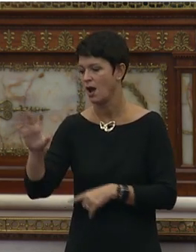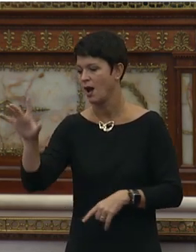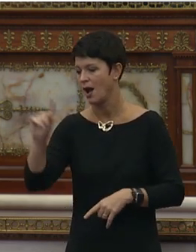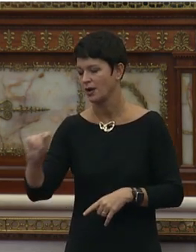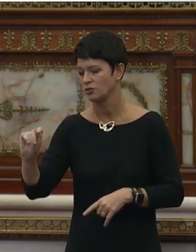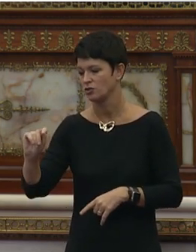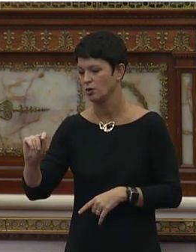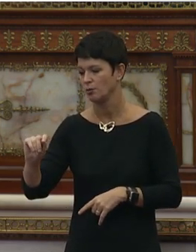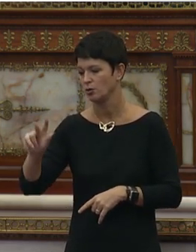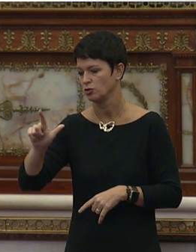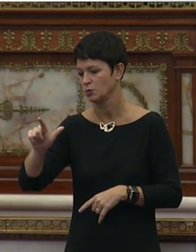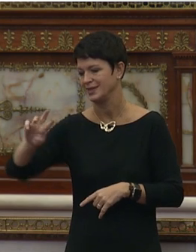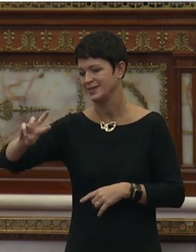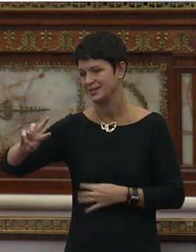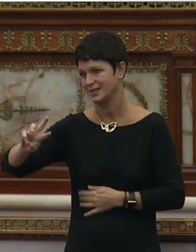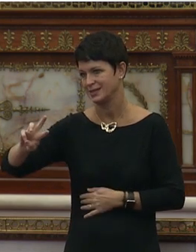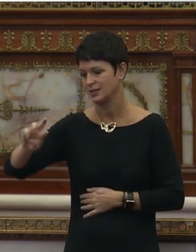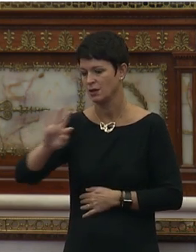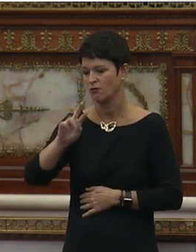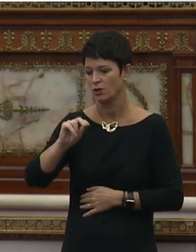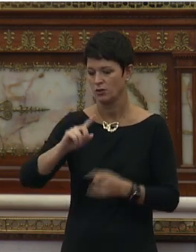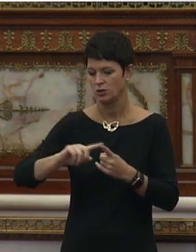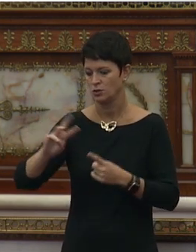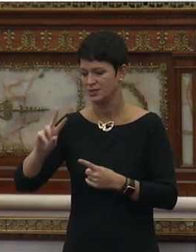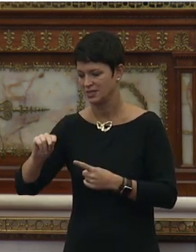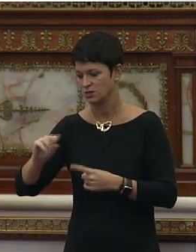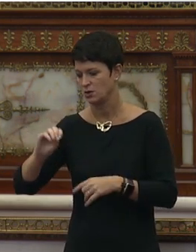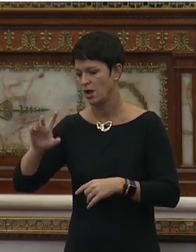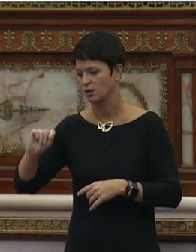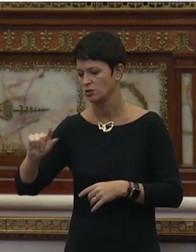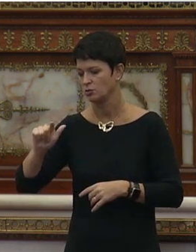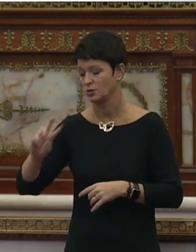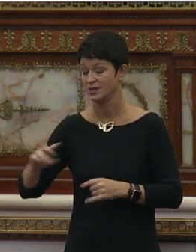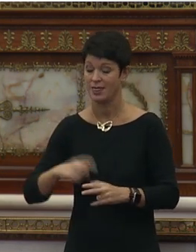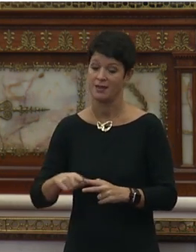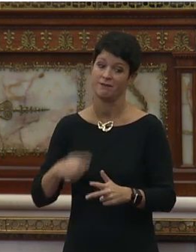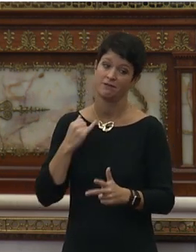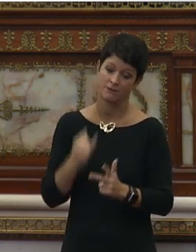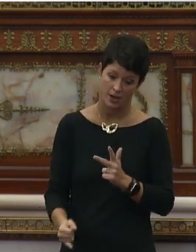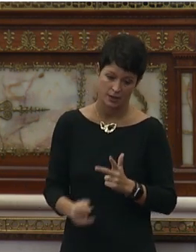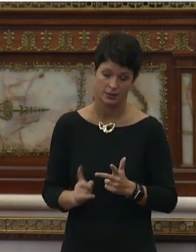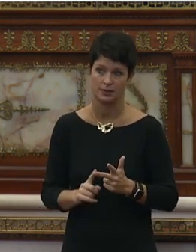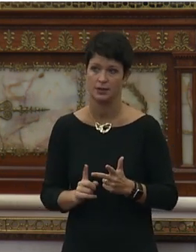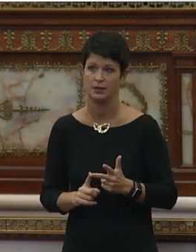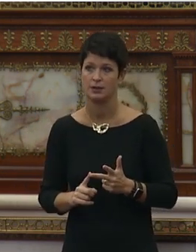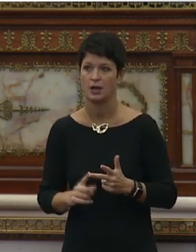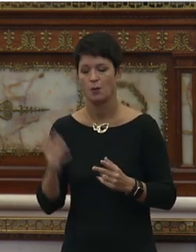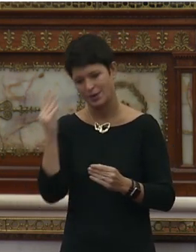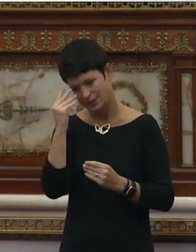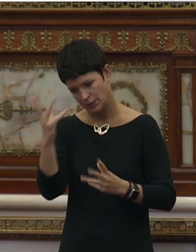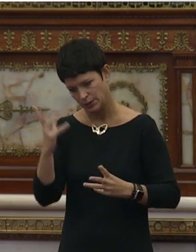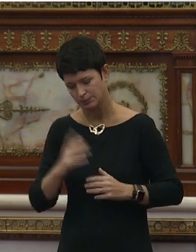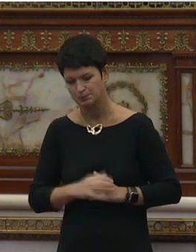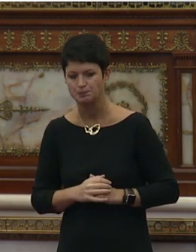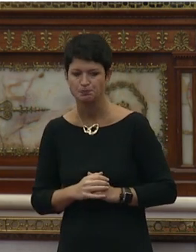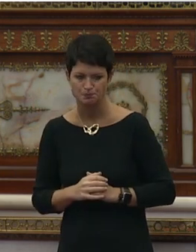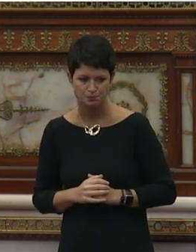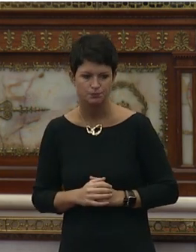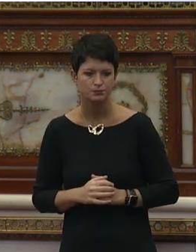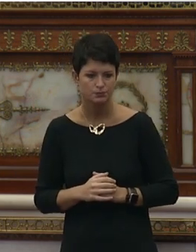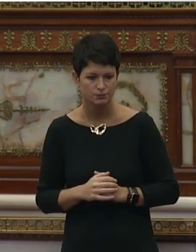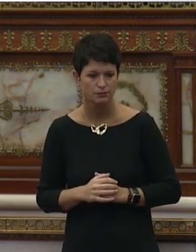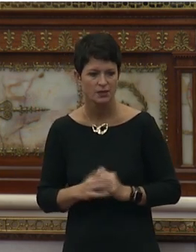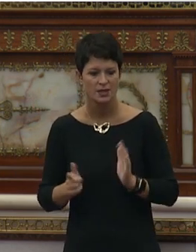October 26th, 4:30 to 6:30. And finally, I want to tell you, and sometimes when